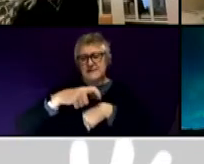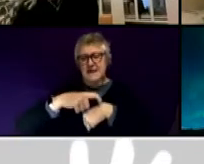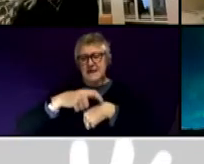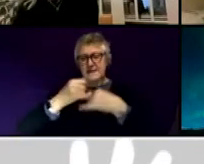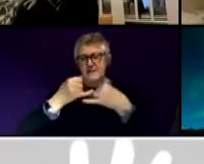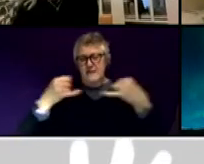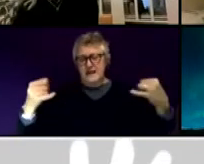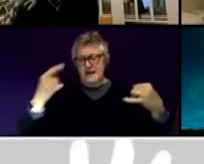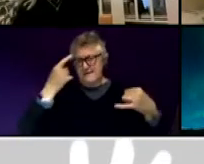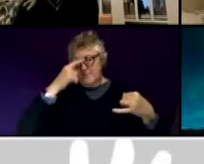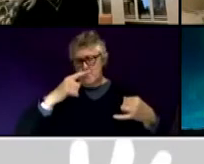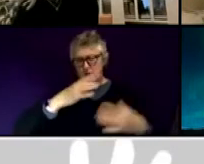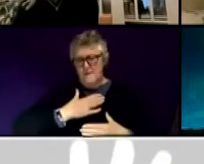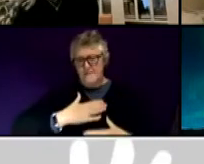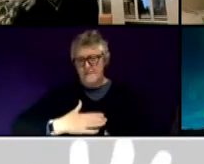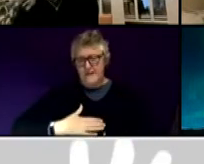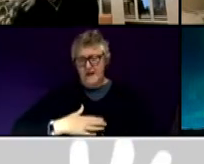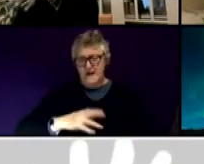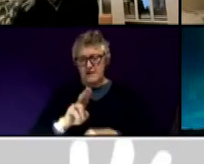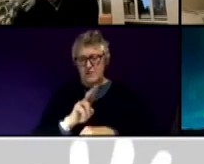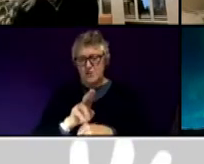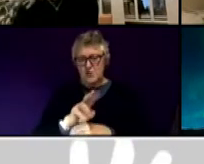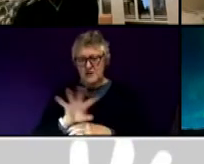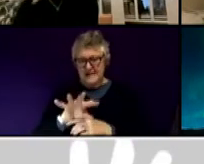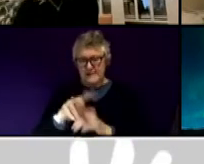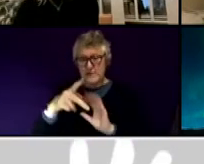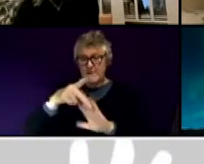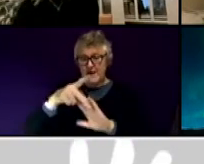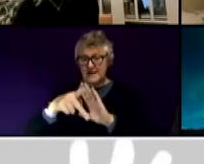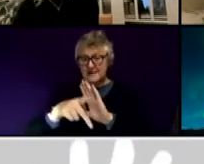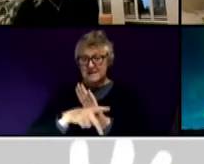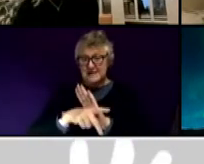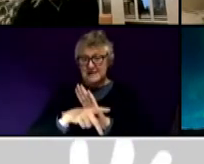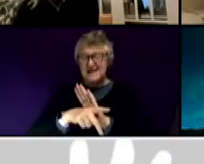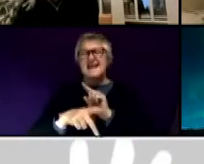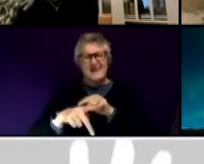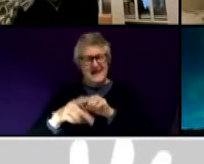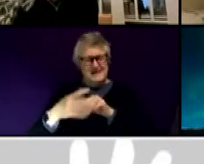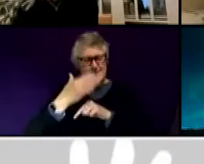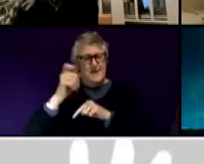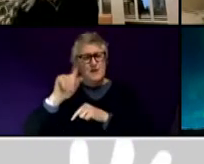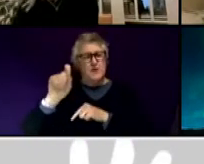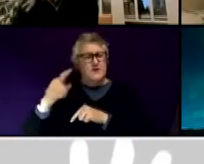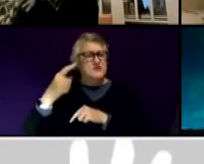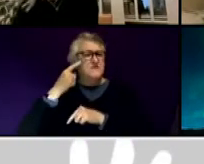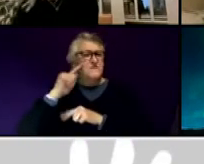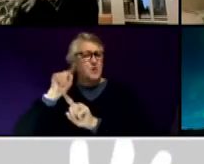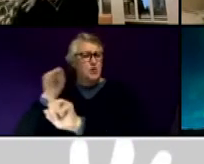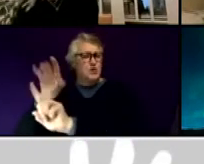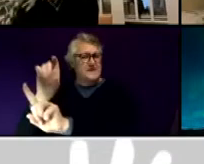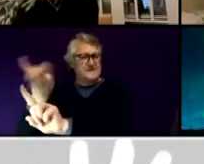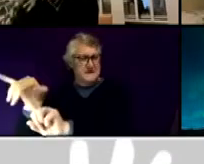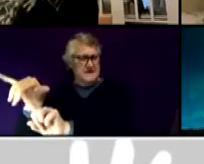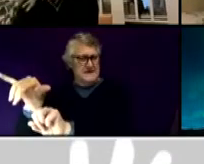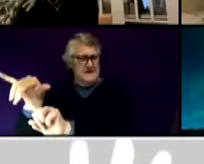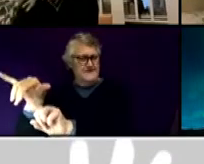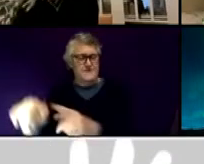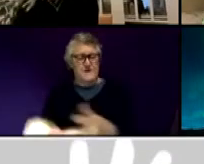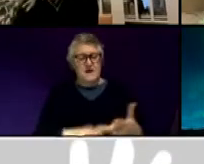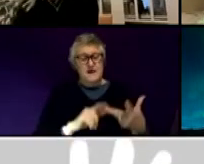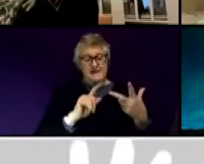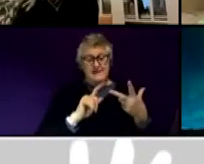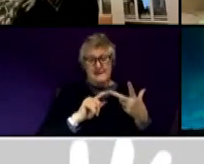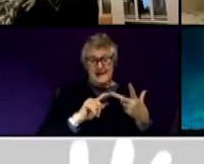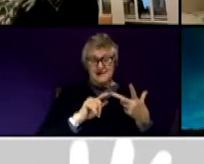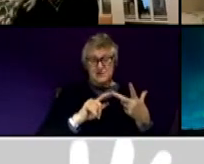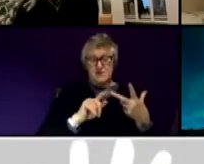camera policy, and that's a better question for the city. The last one was about whether or not you were going to review the recommendation that